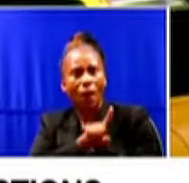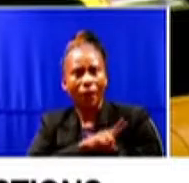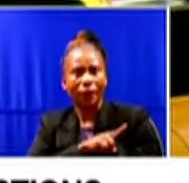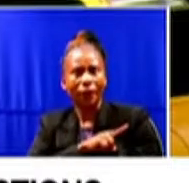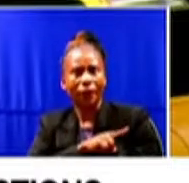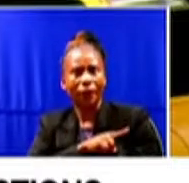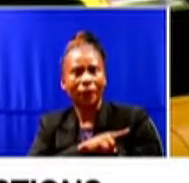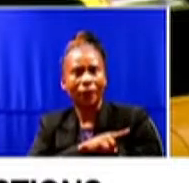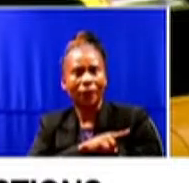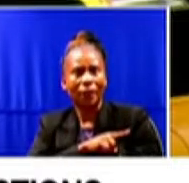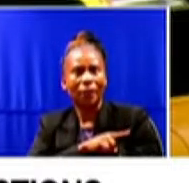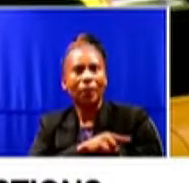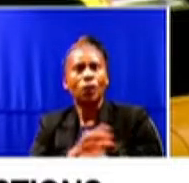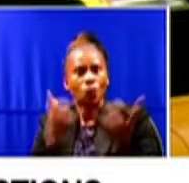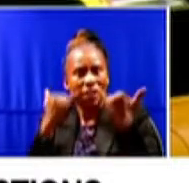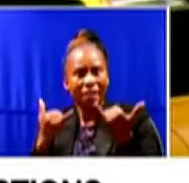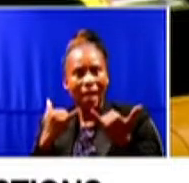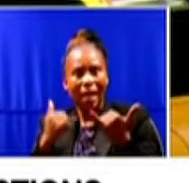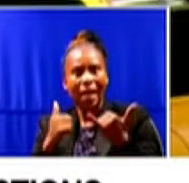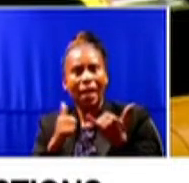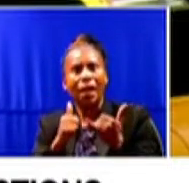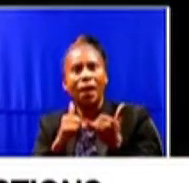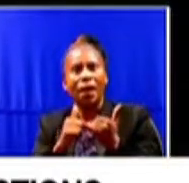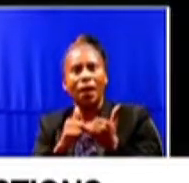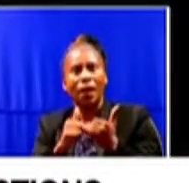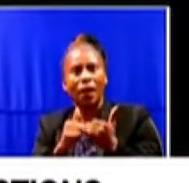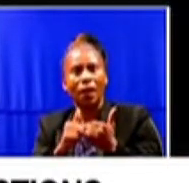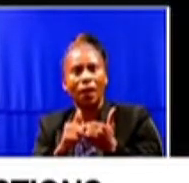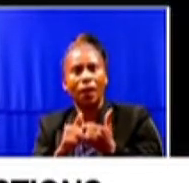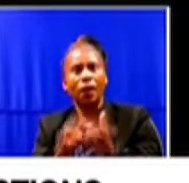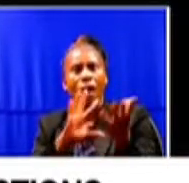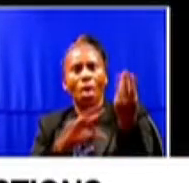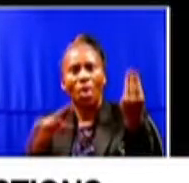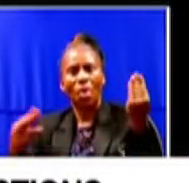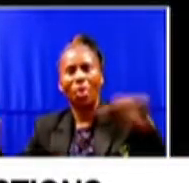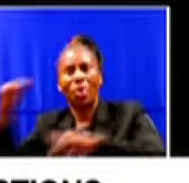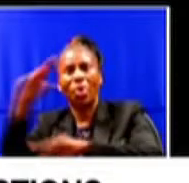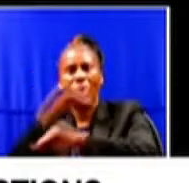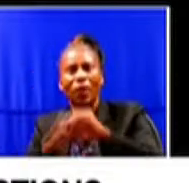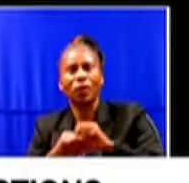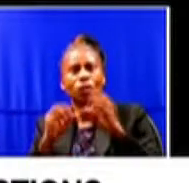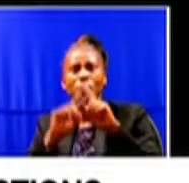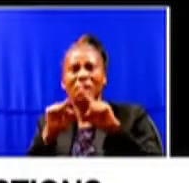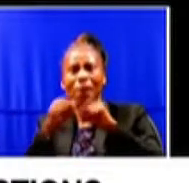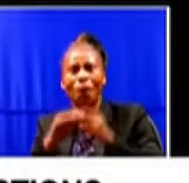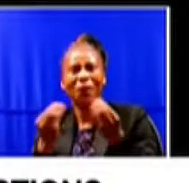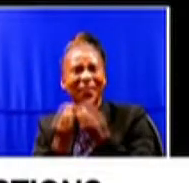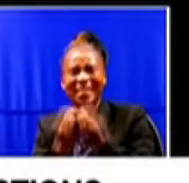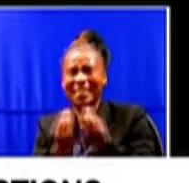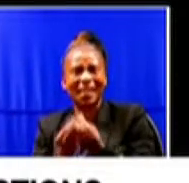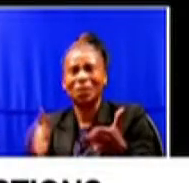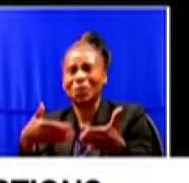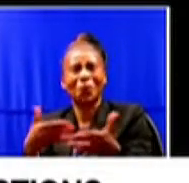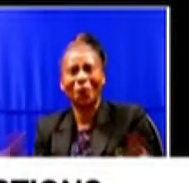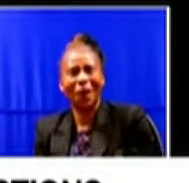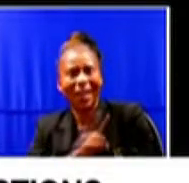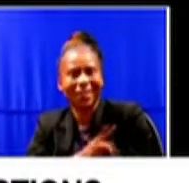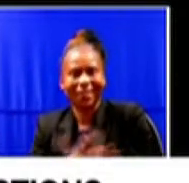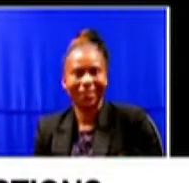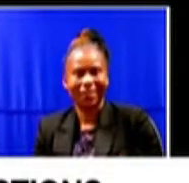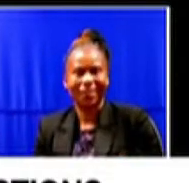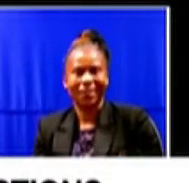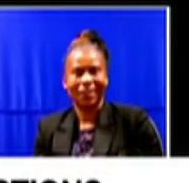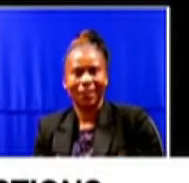agenda today does it say that you're going to waffle here and speak about things that are not part of the agenda? Honorable Shivambo.